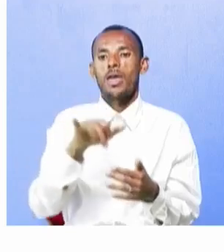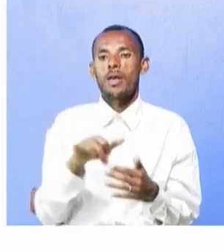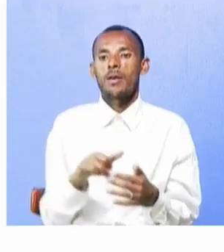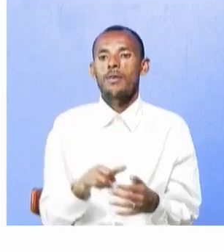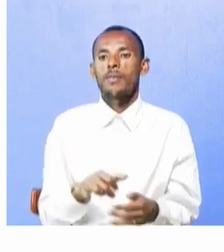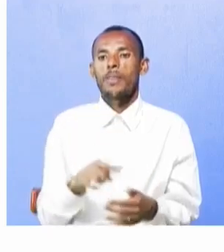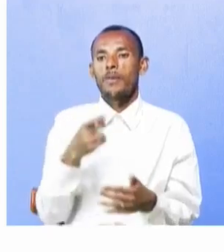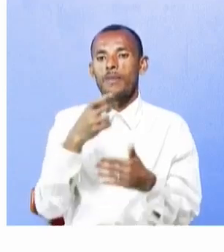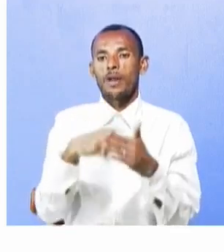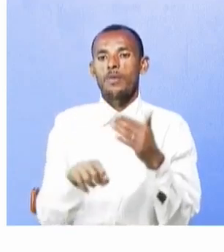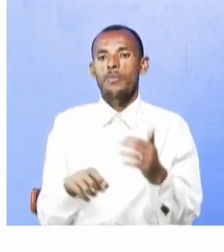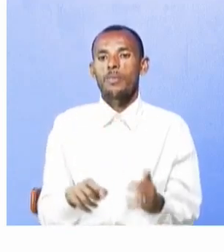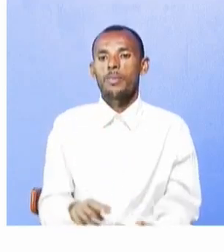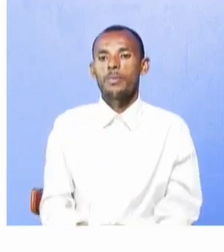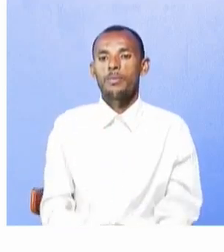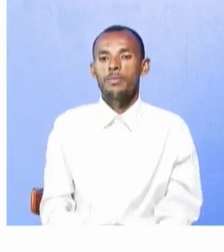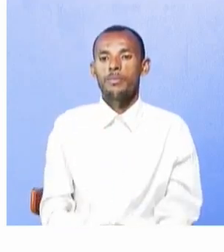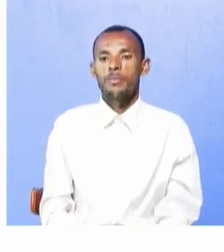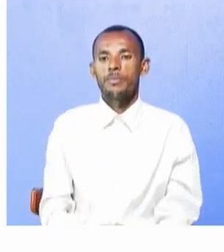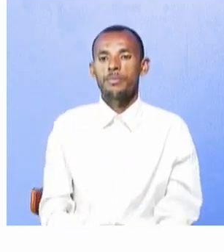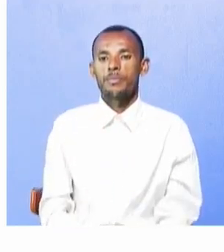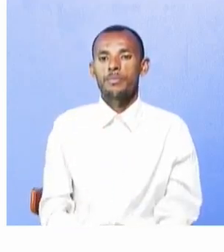the corresponding